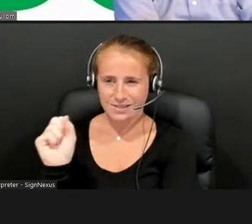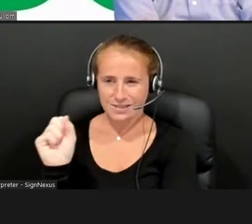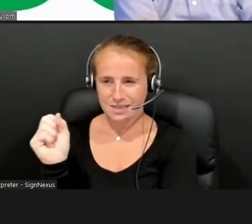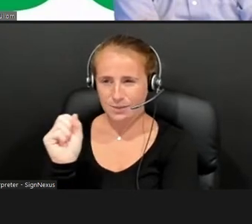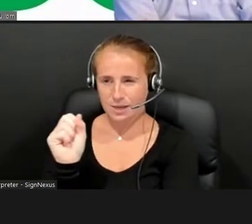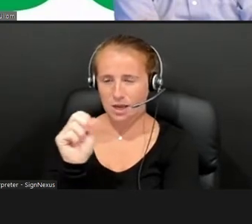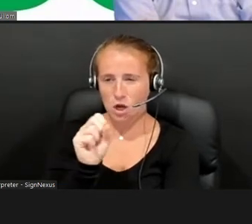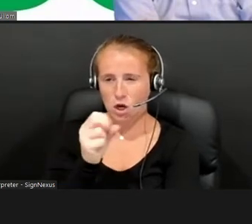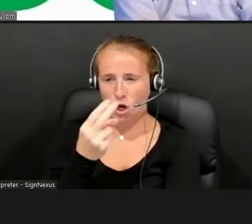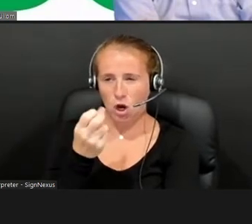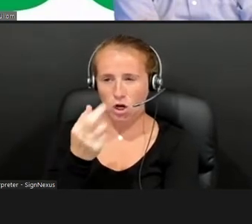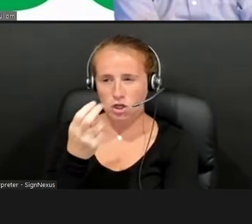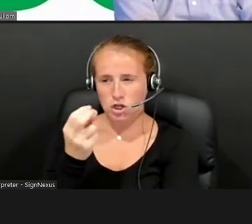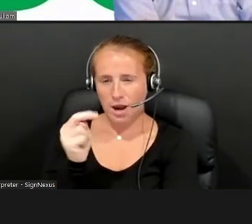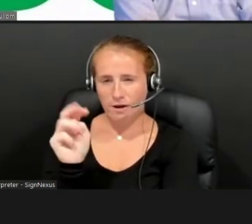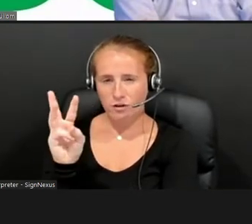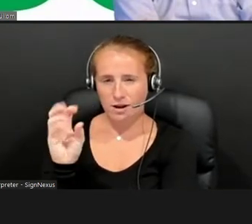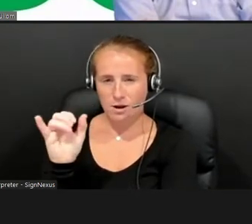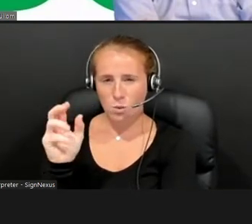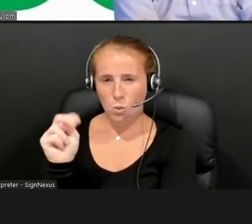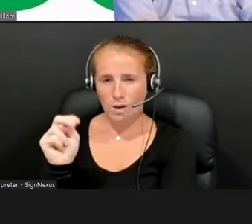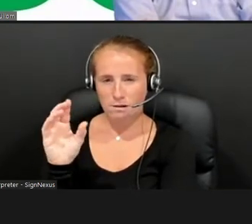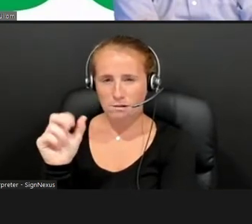Sharon Wynn Carmona